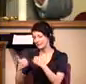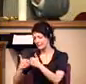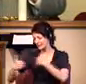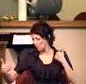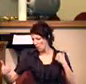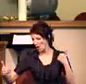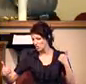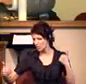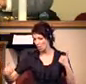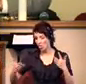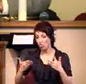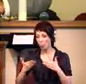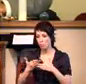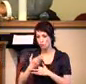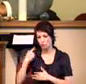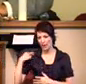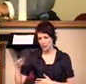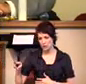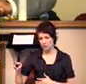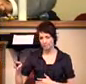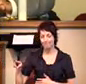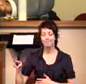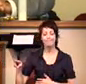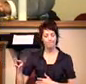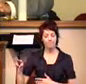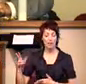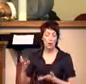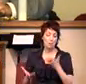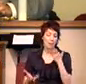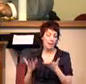separation through religion, and you